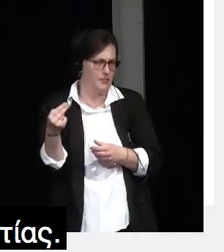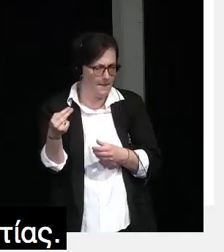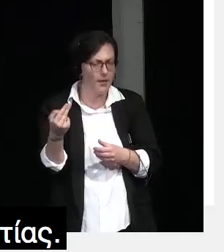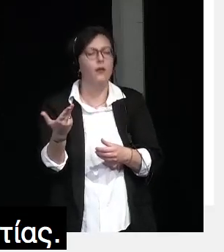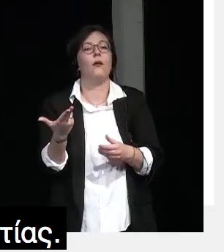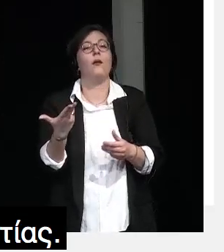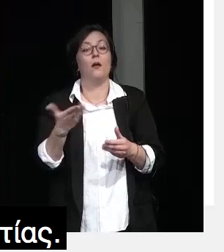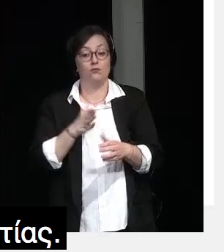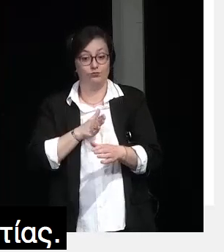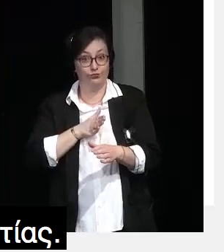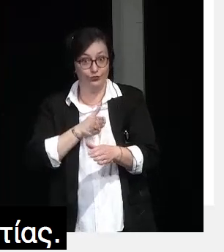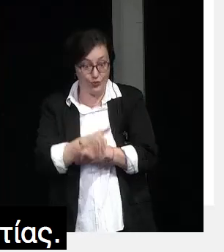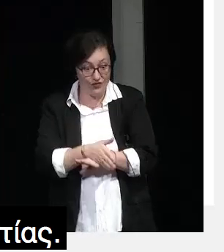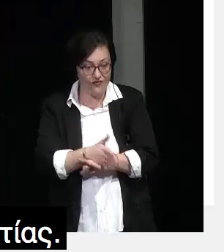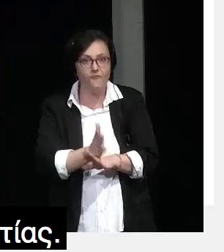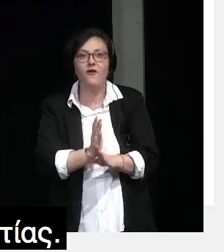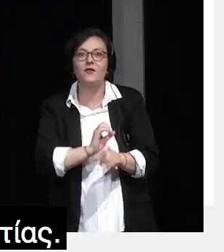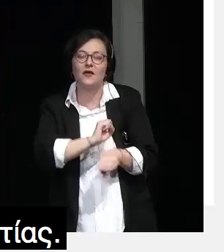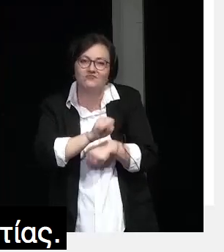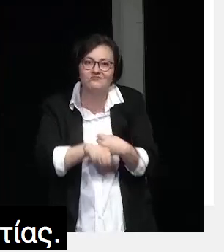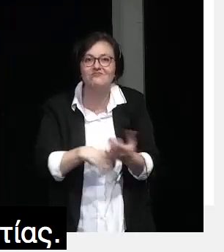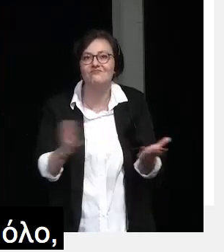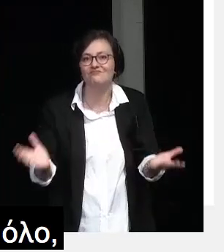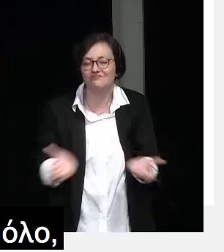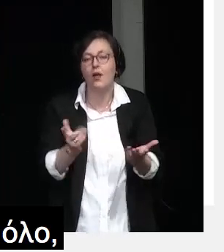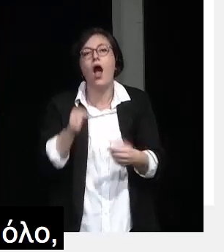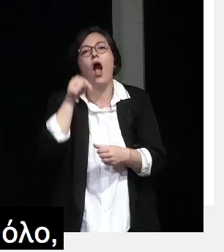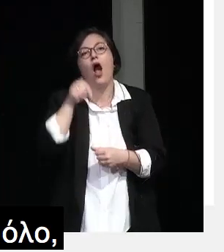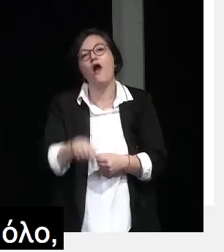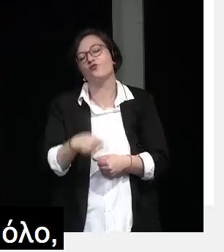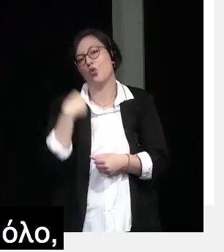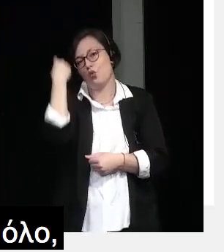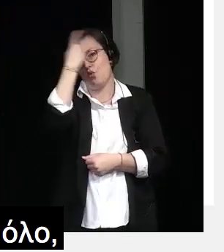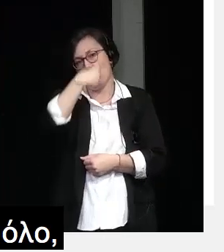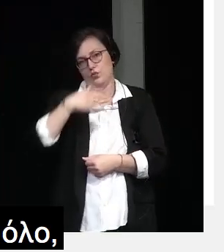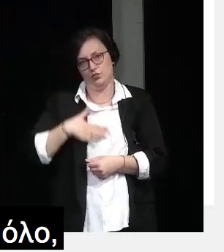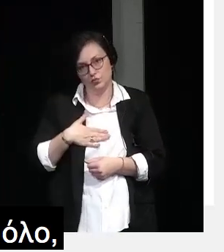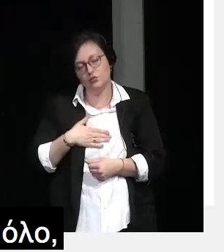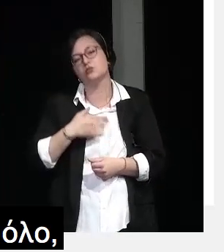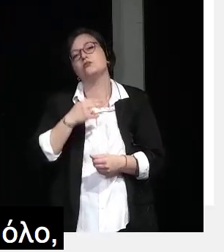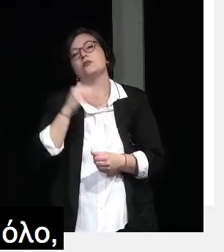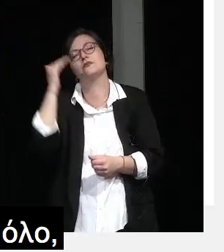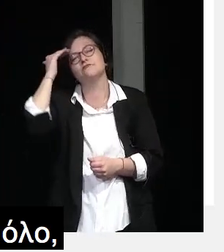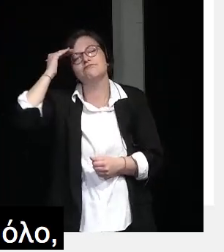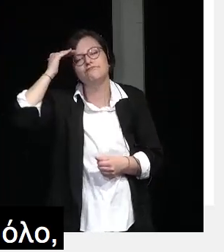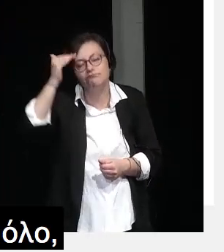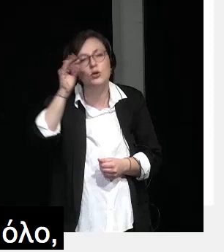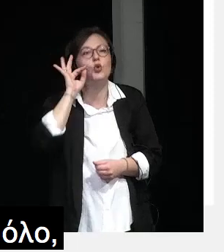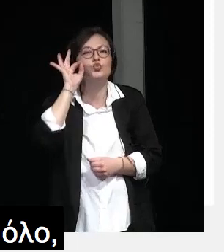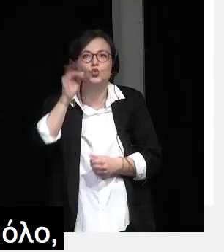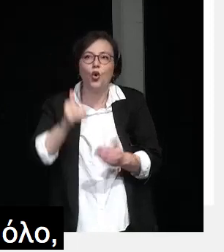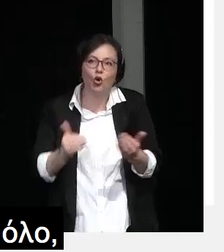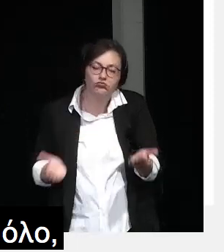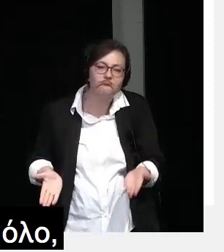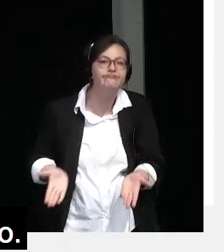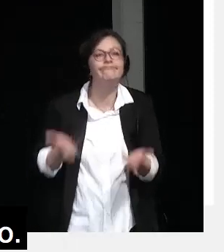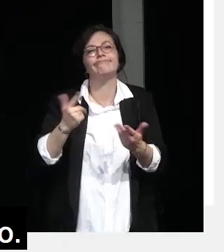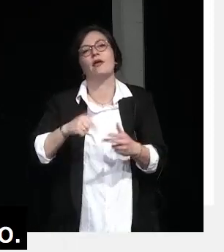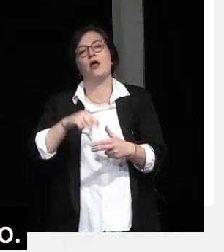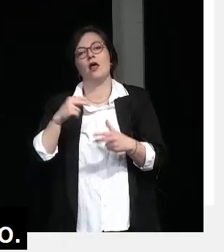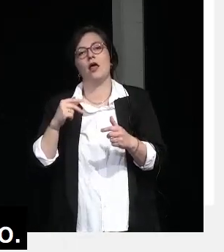essence of justice and democracy. One thing is to make a beautiful museum. The content plays all the